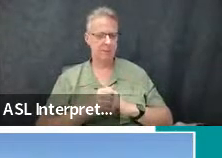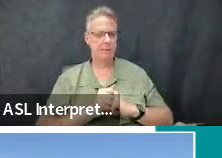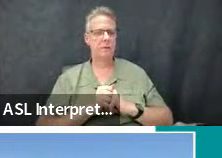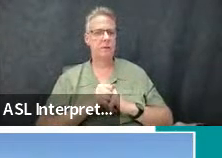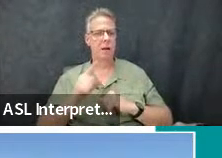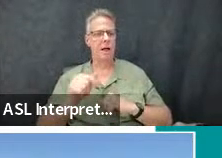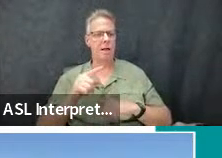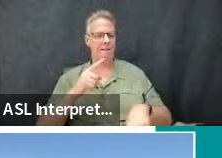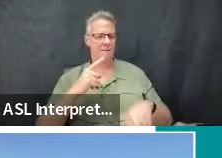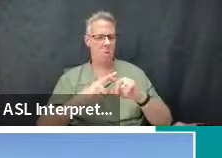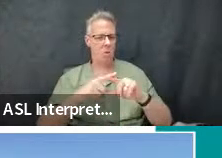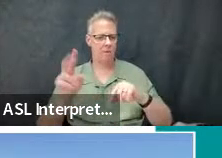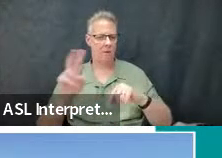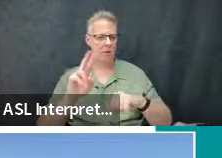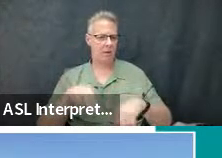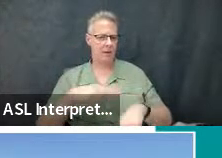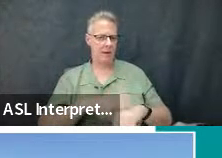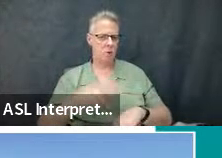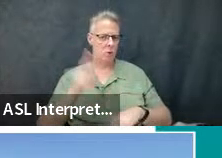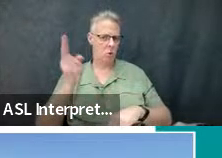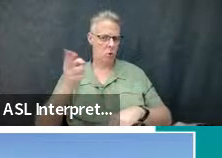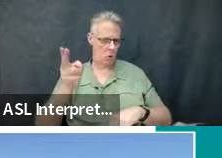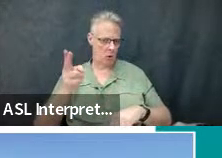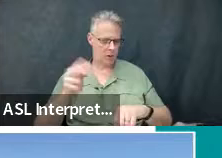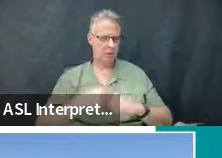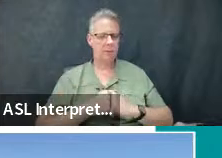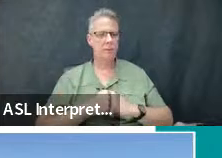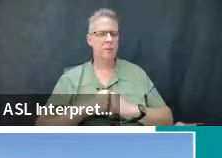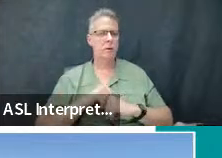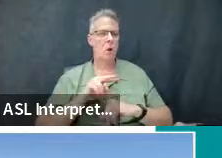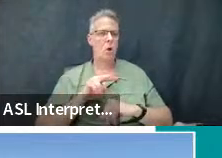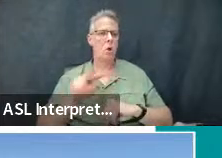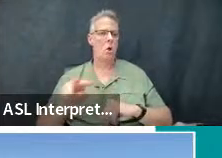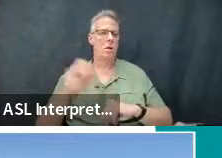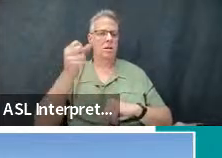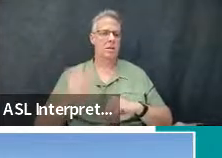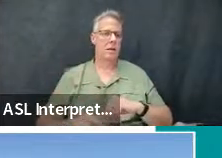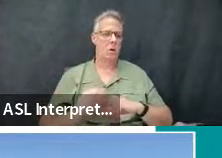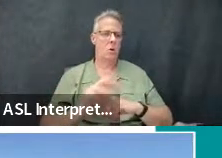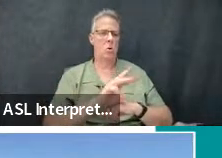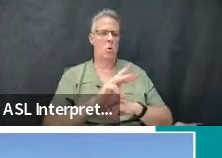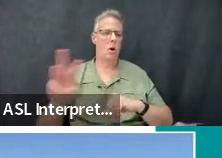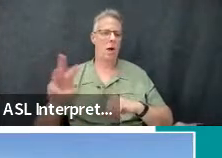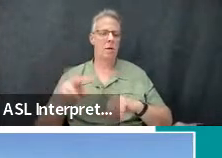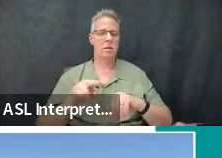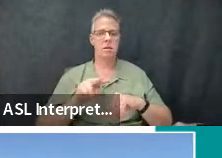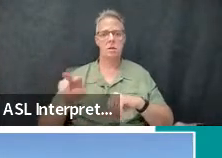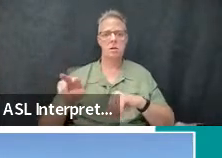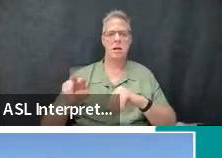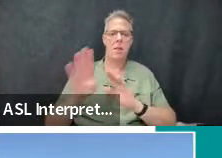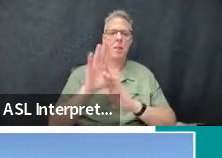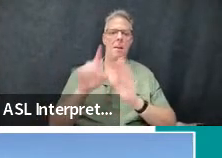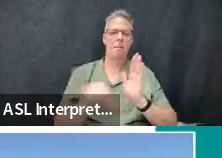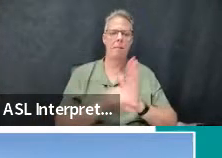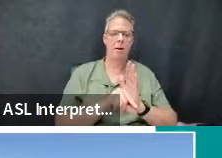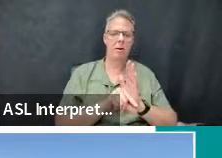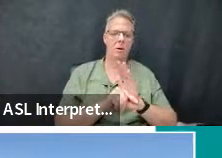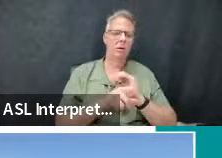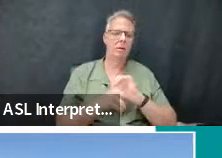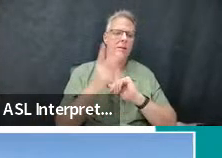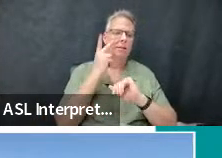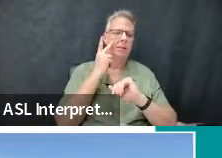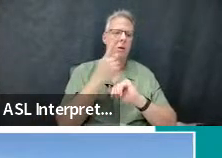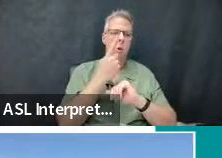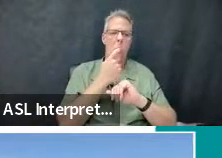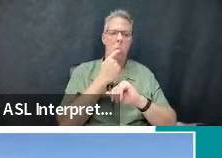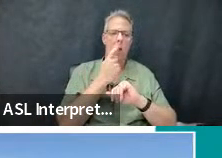Fort Vancouver National Historic Site, looking to the southwest, and in the very background, where the red